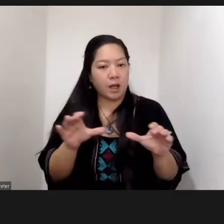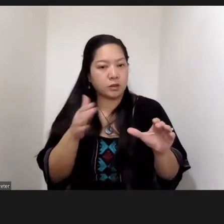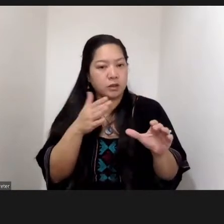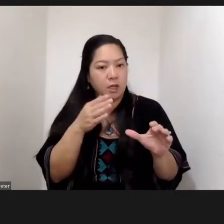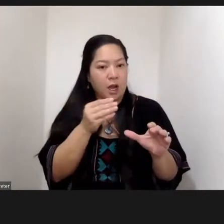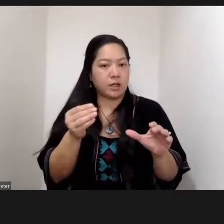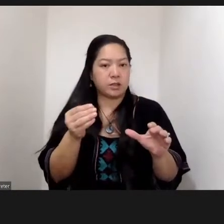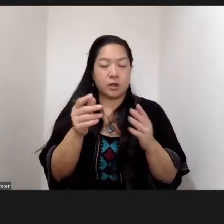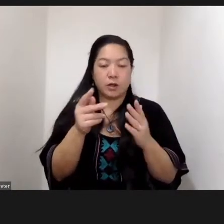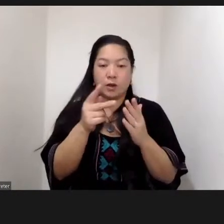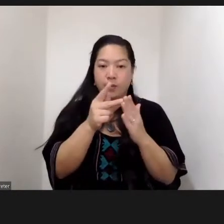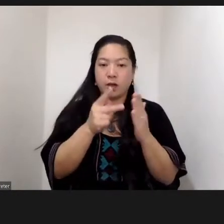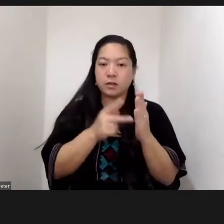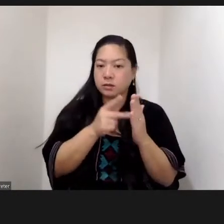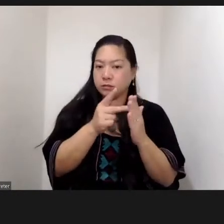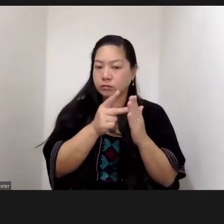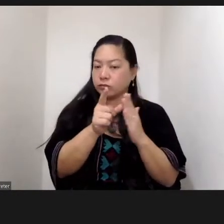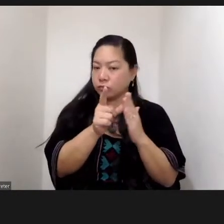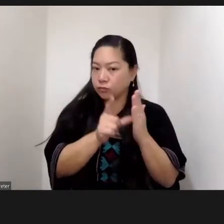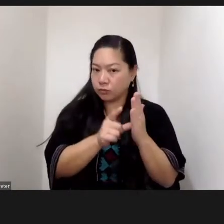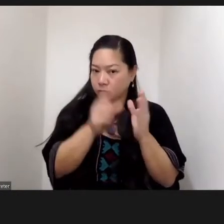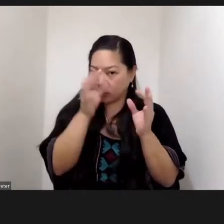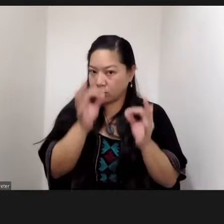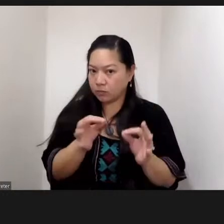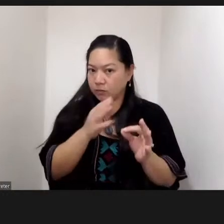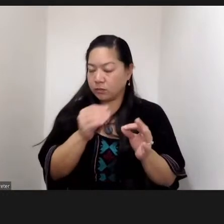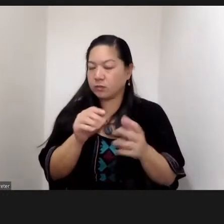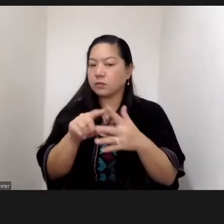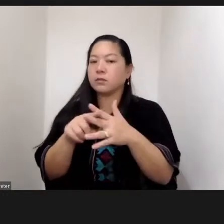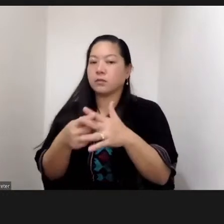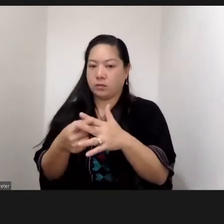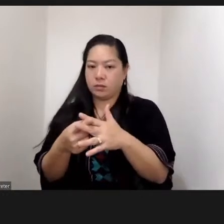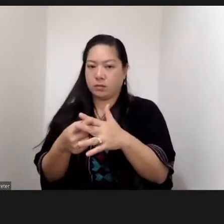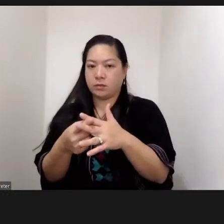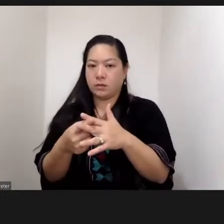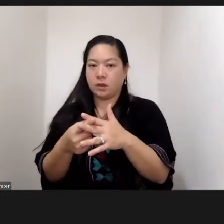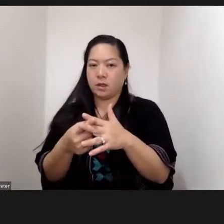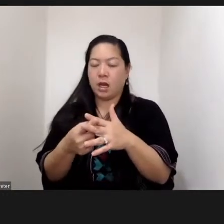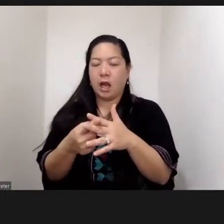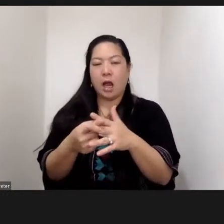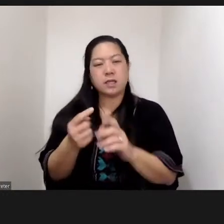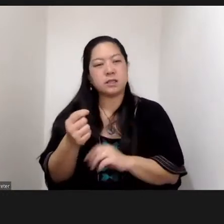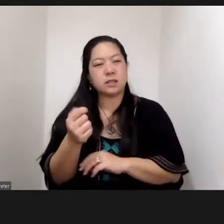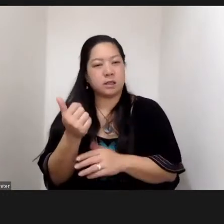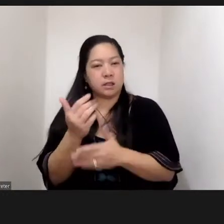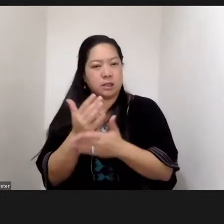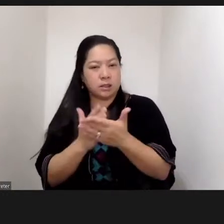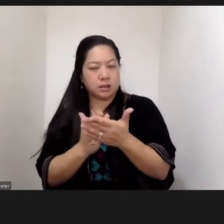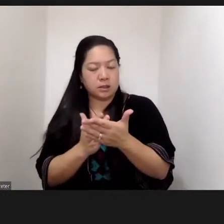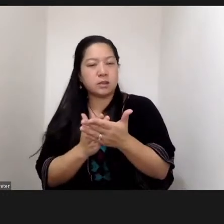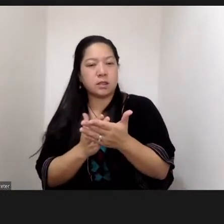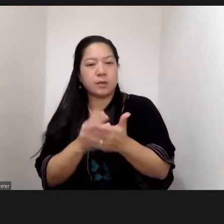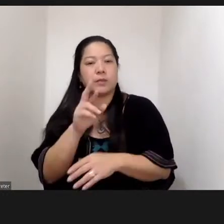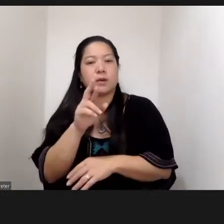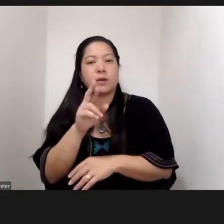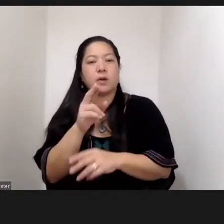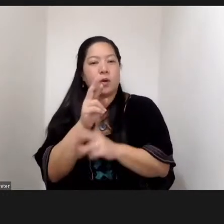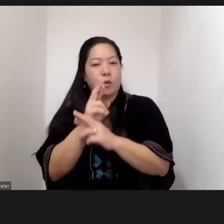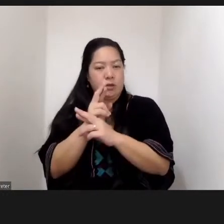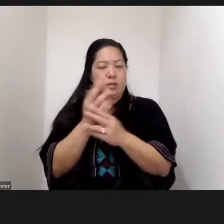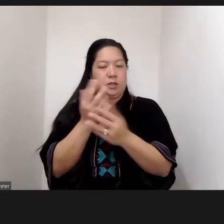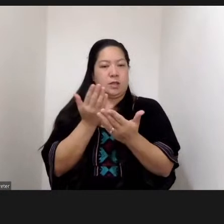including implementation and easing of restrictions. Based on these